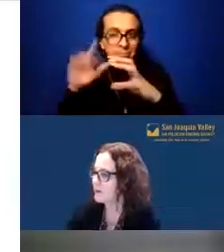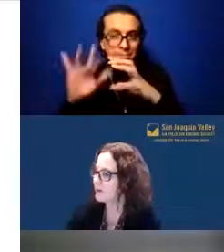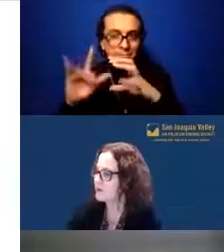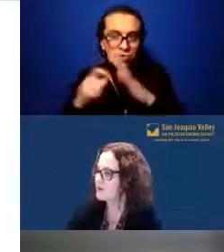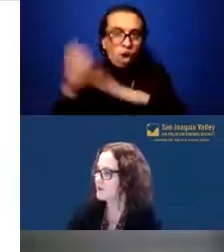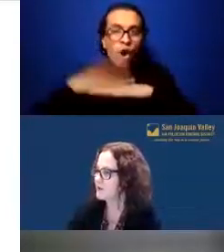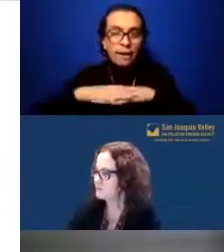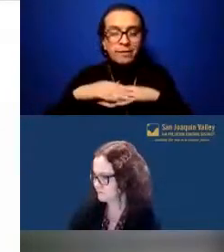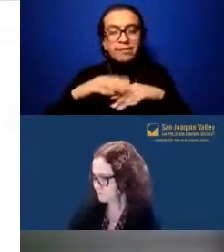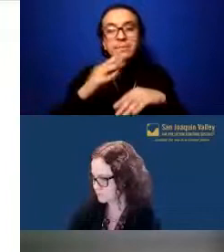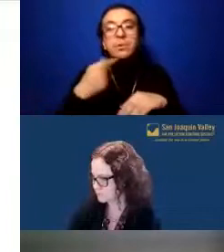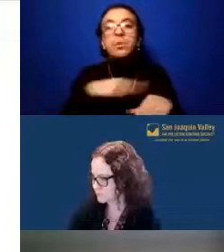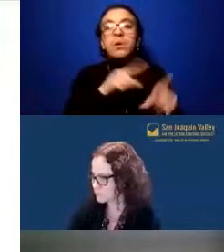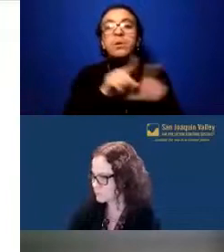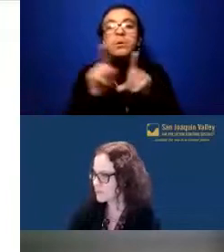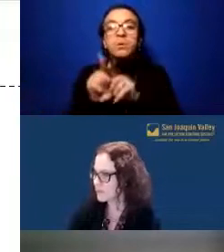And we also